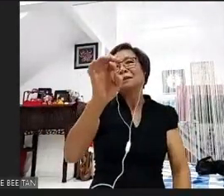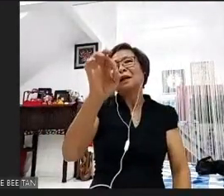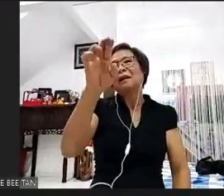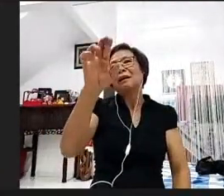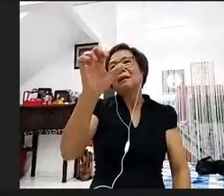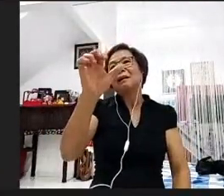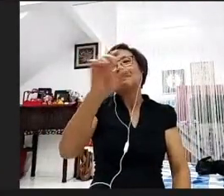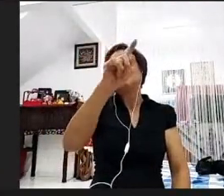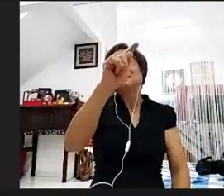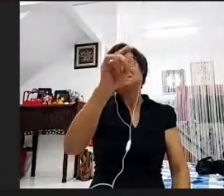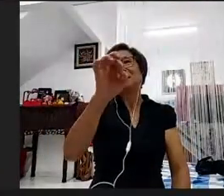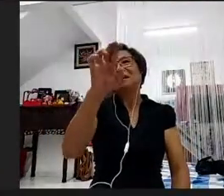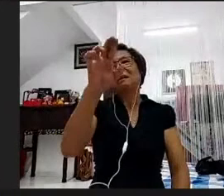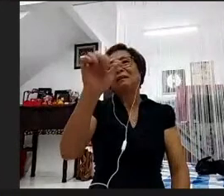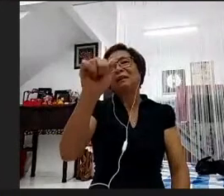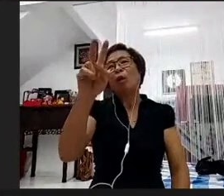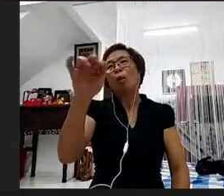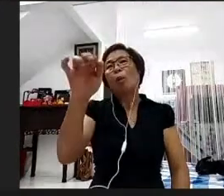of Malaysia.